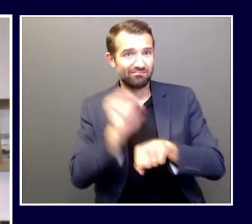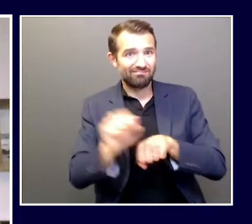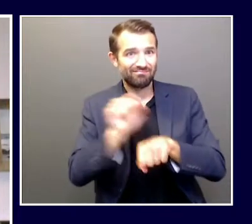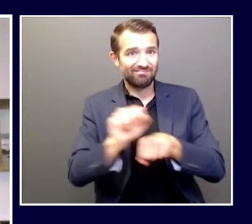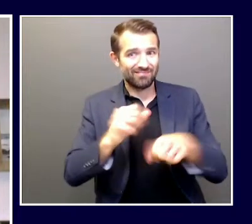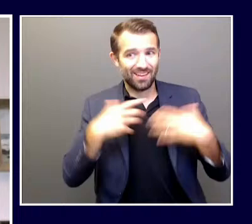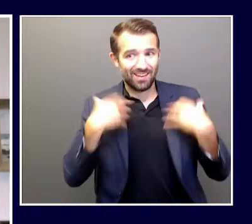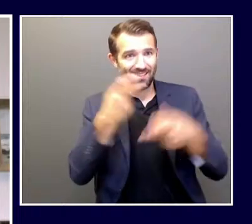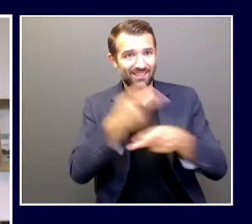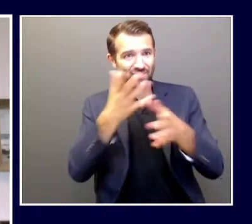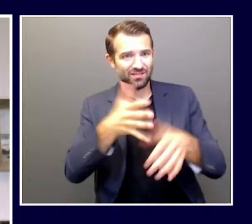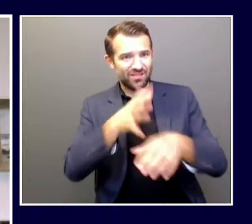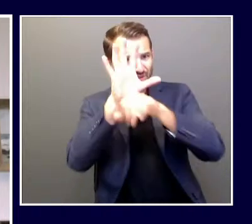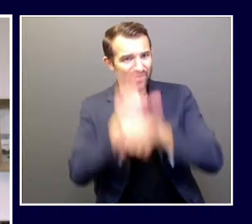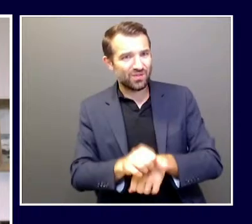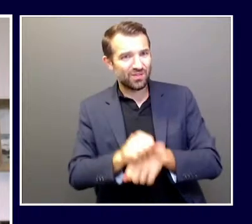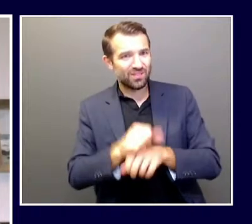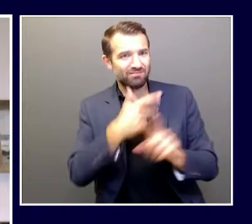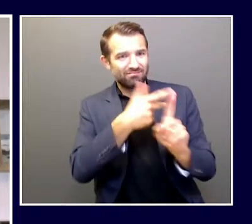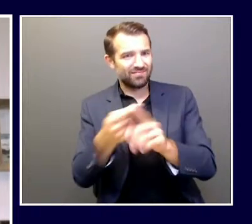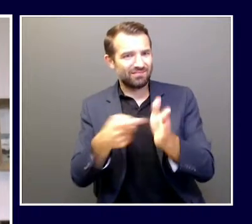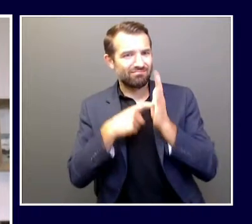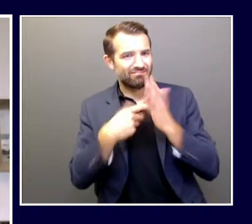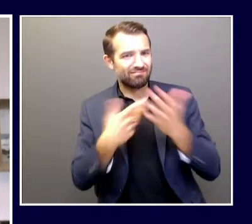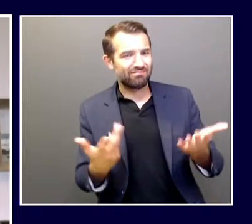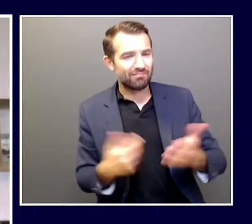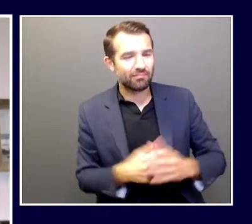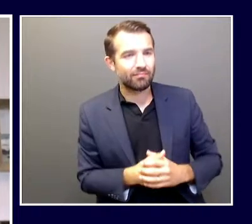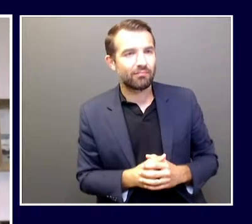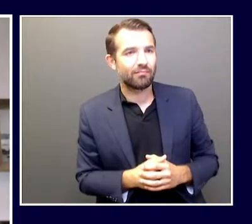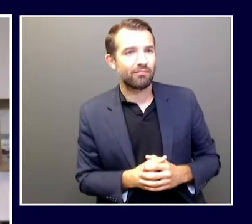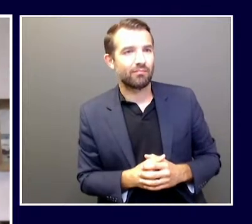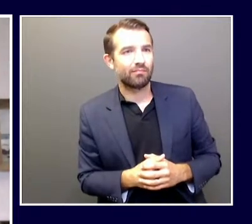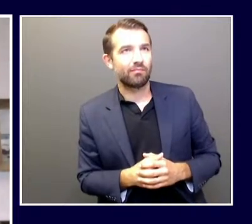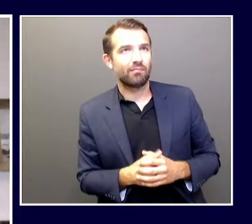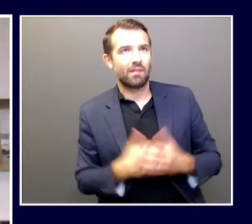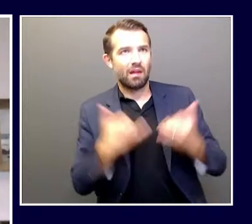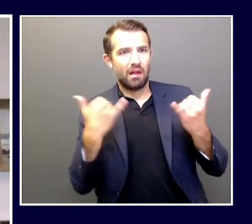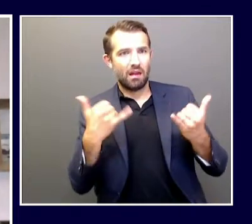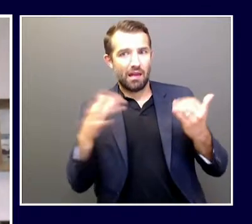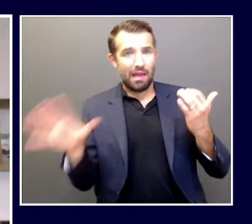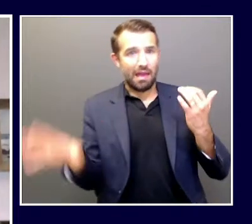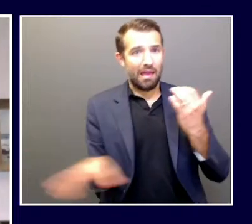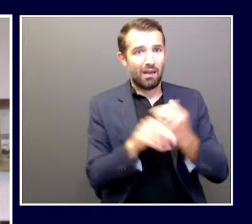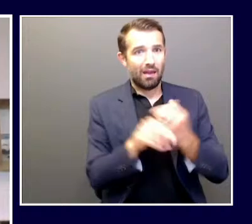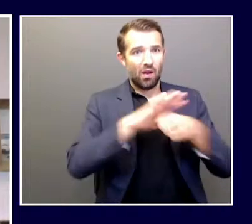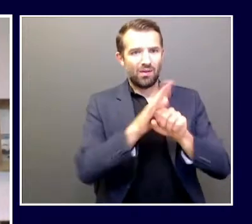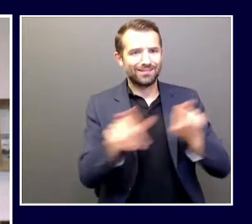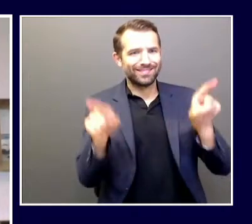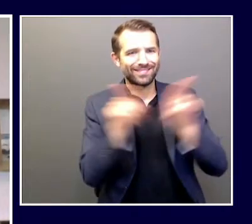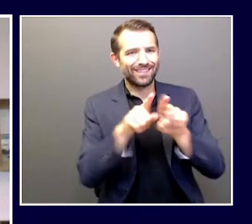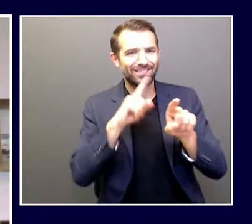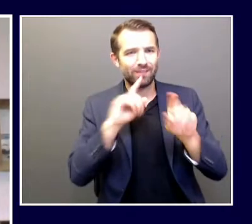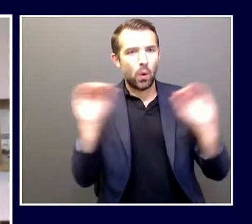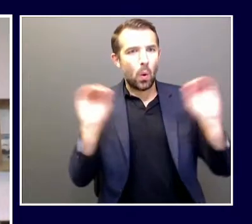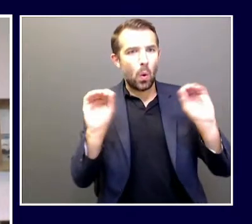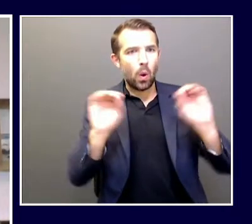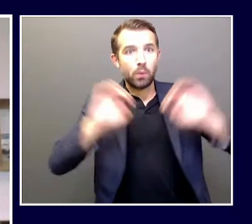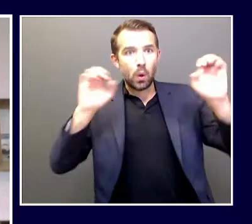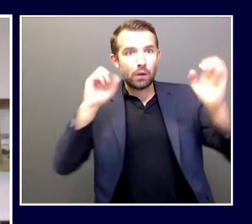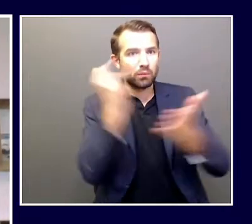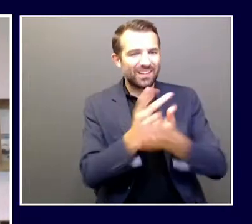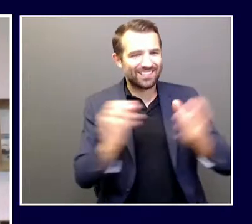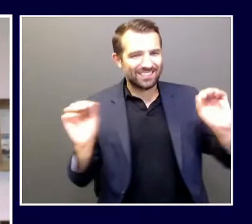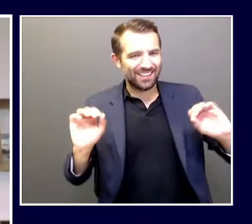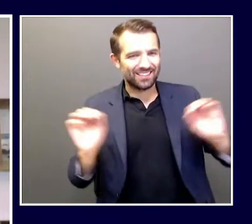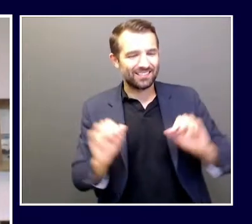be an opportunity to have a discussion with healthcare providers around this. I think, Emily, you and others know that my approach here